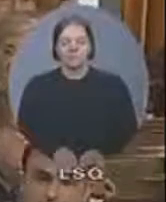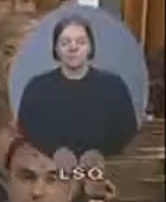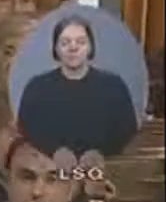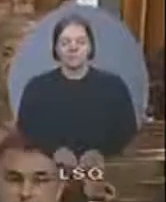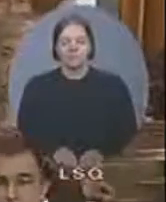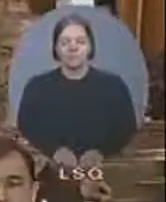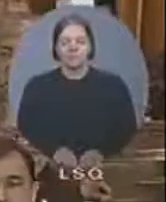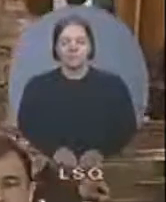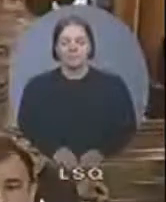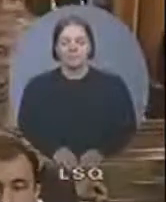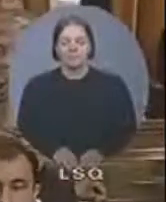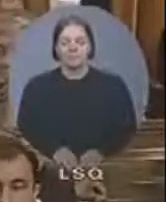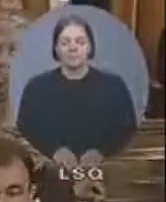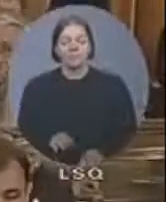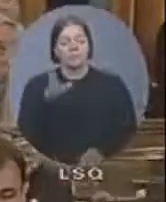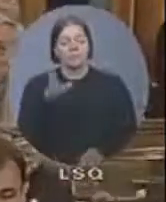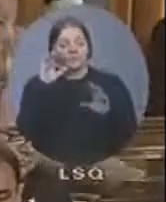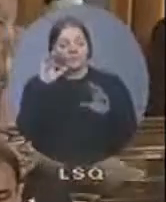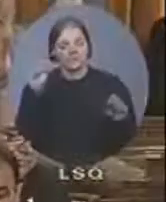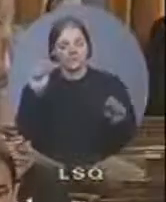Monsieur le Président. Mr. Speaker,